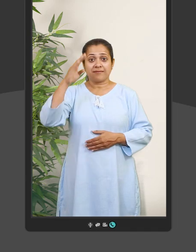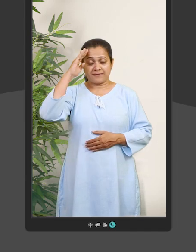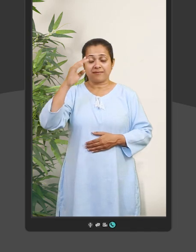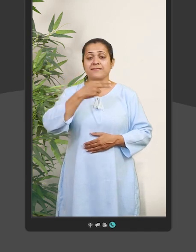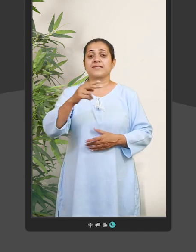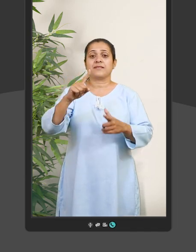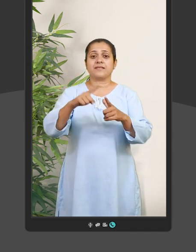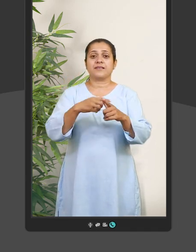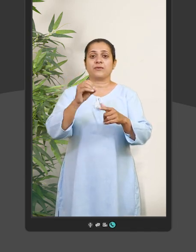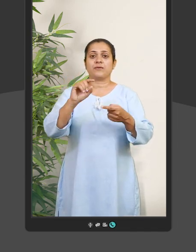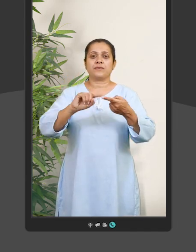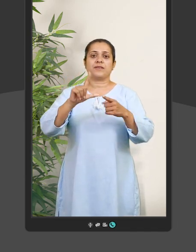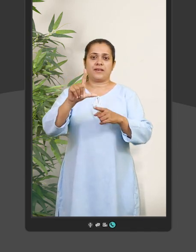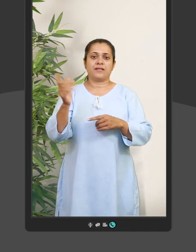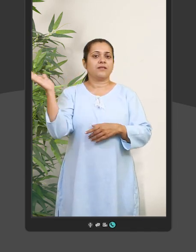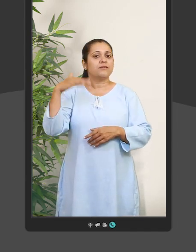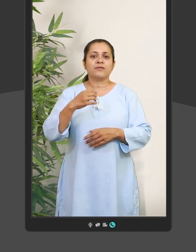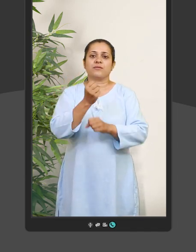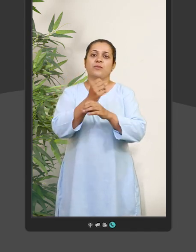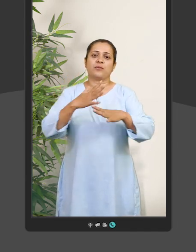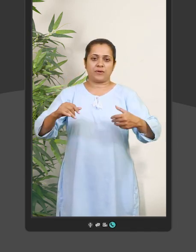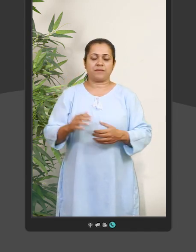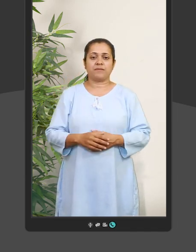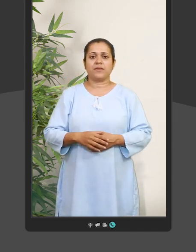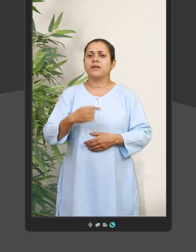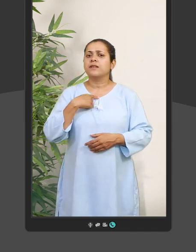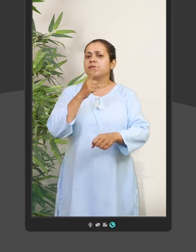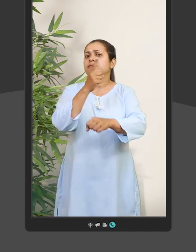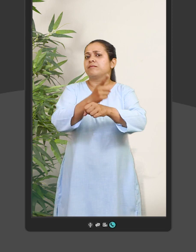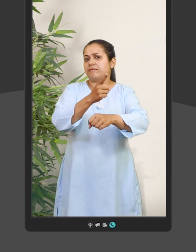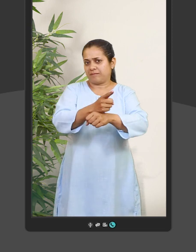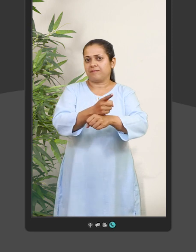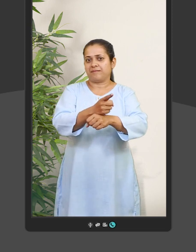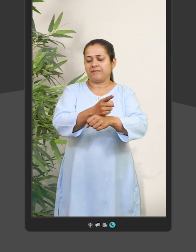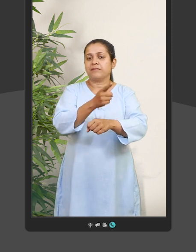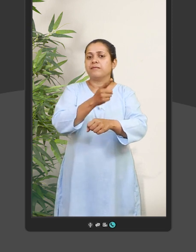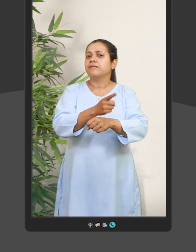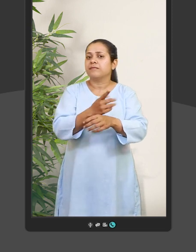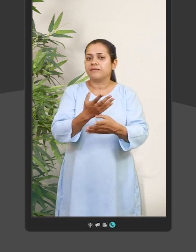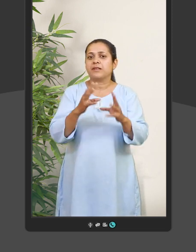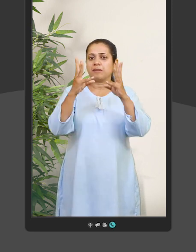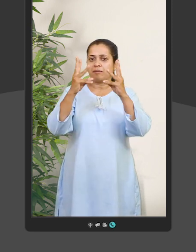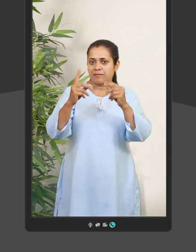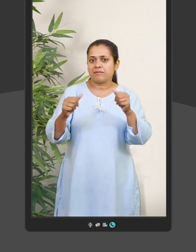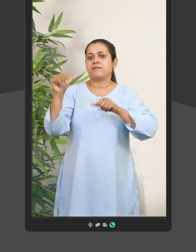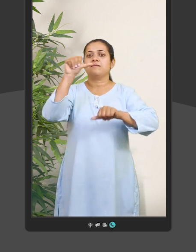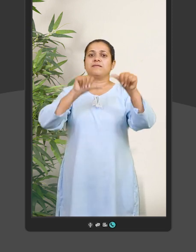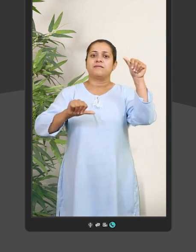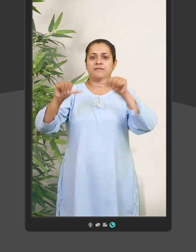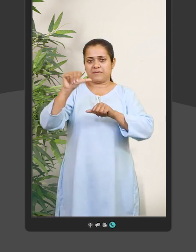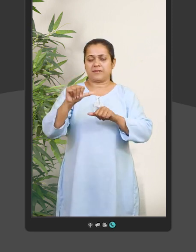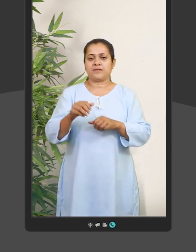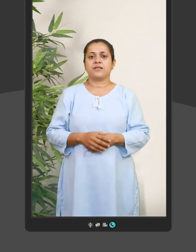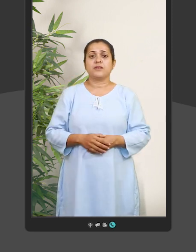Hi, this is Joel from Goa, and I'm an educator. I teach math and science.